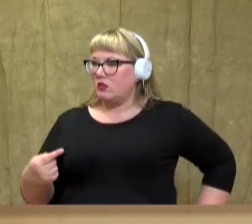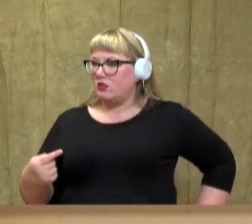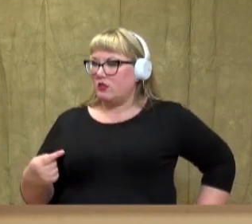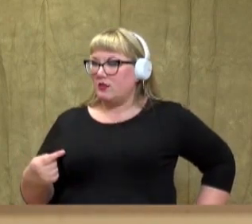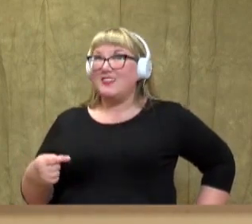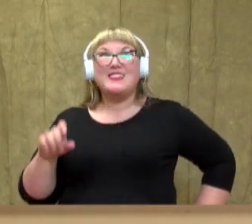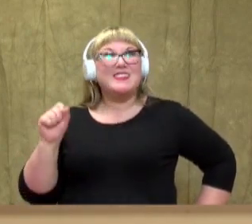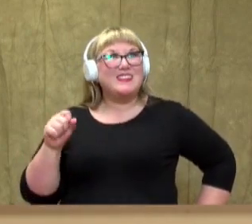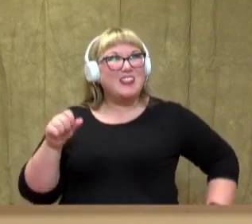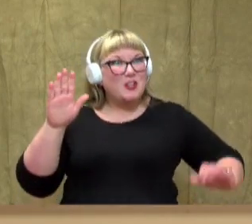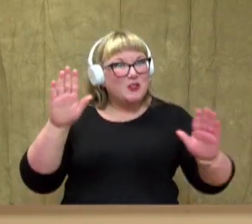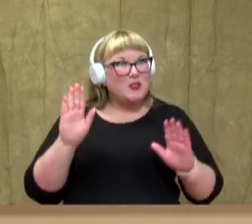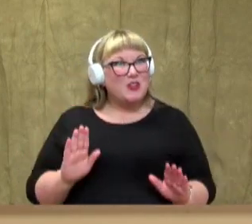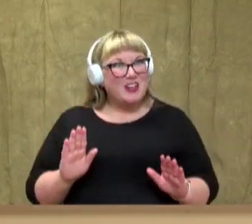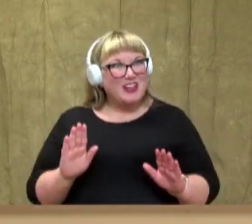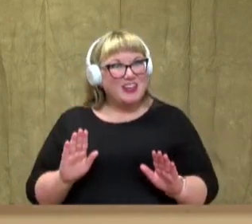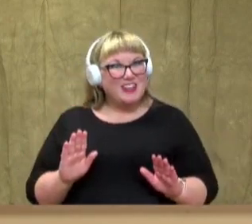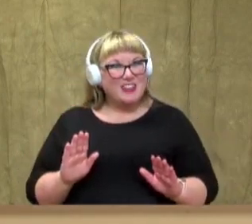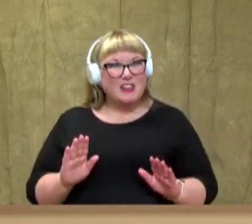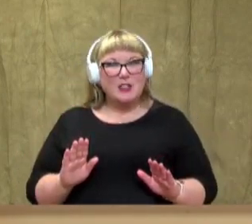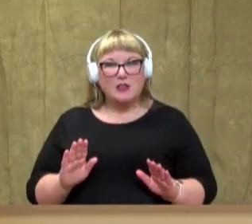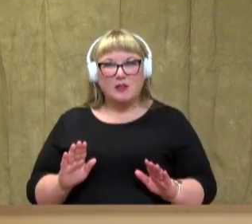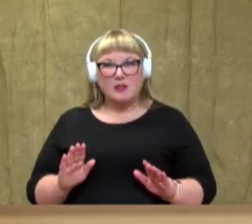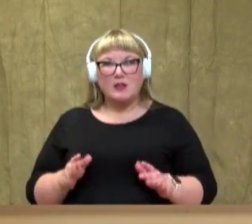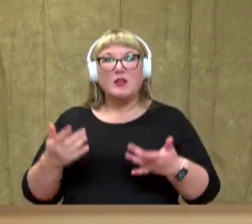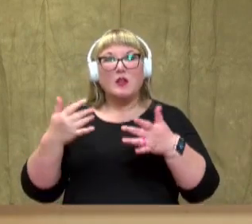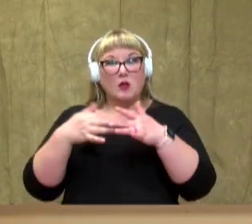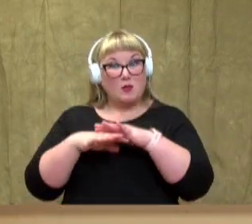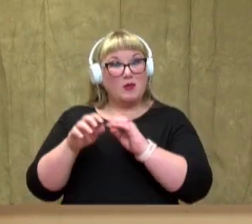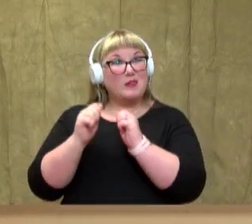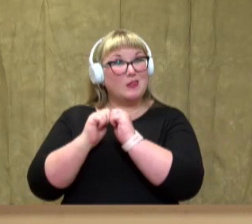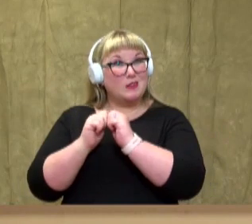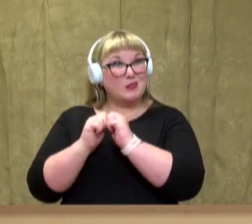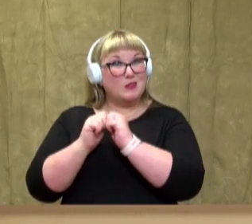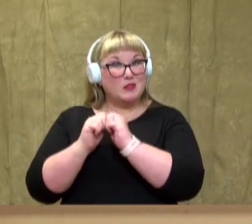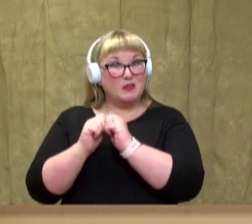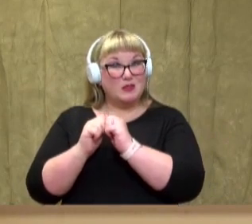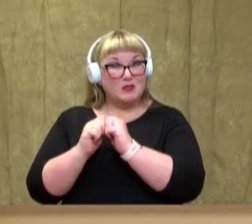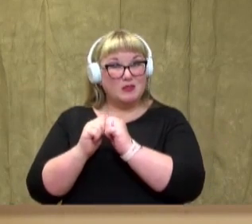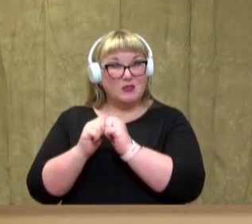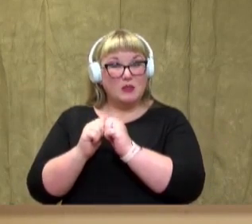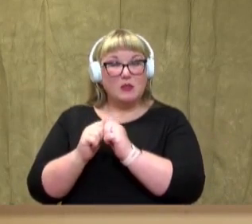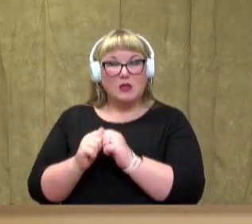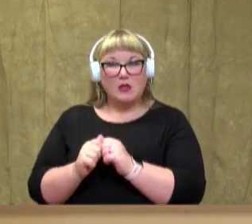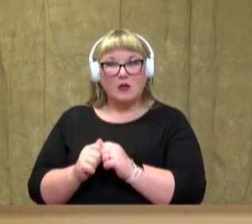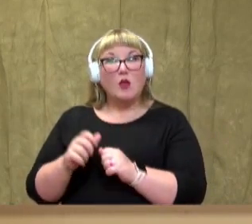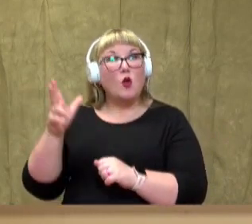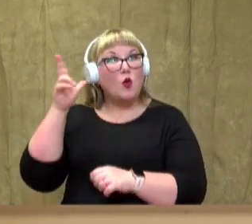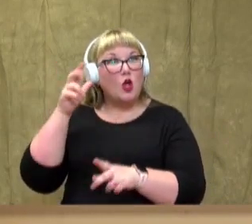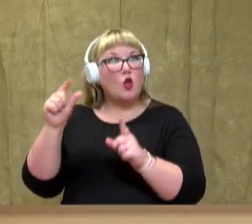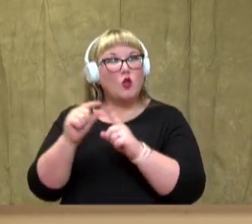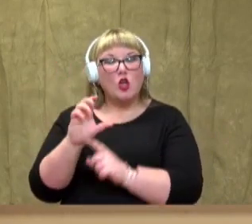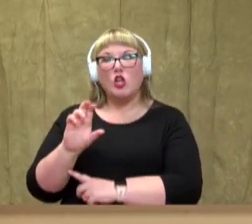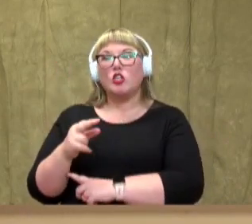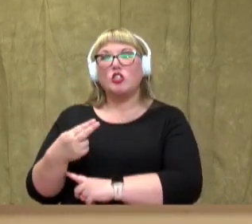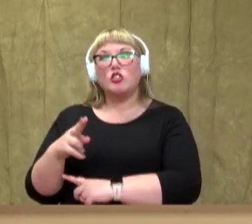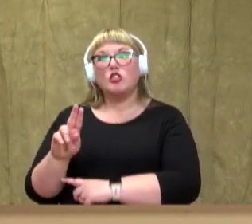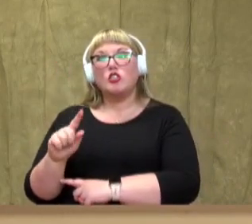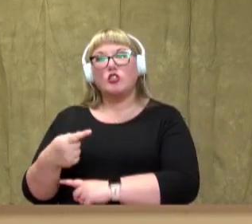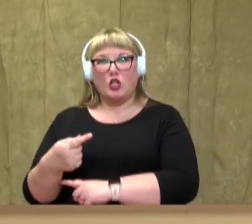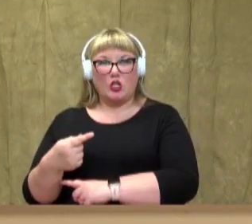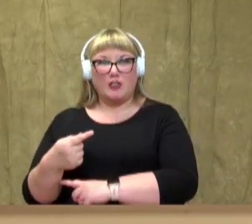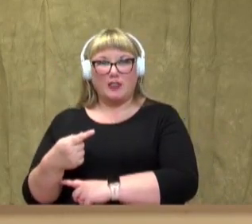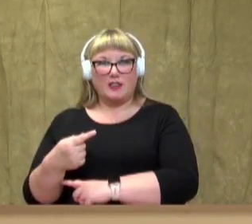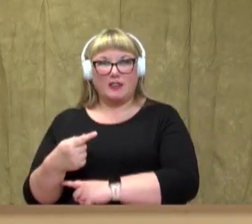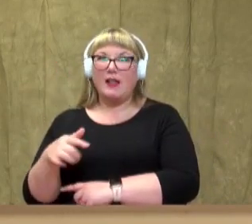Yes, great job. As we were blending all of our ingredients together, all those sounds, I heard the word chug.